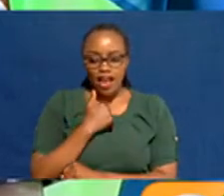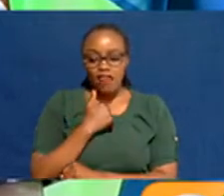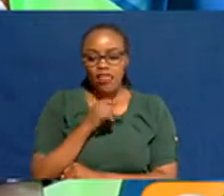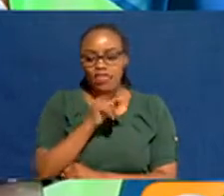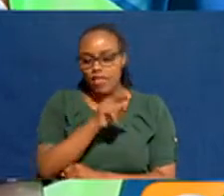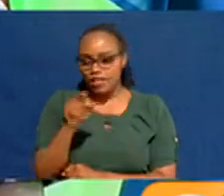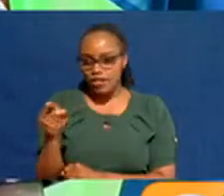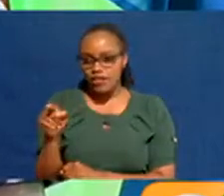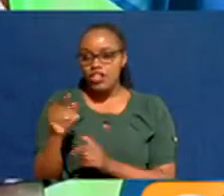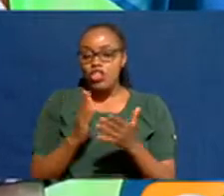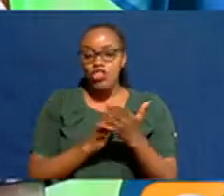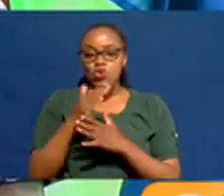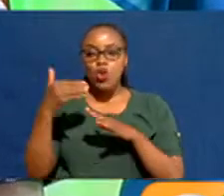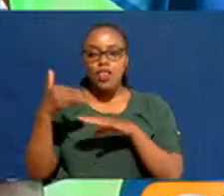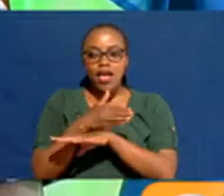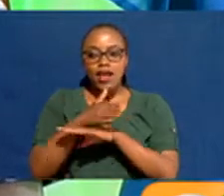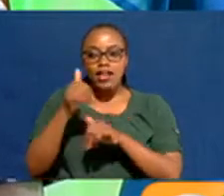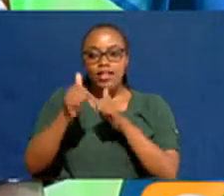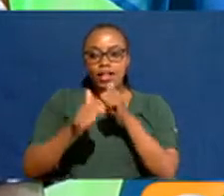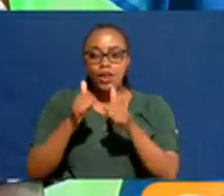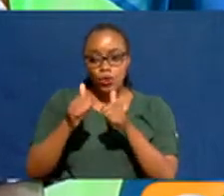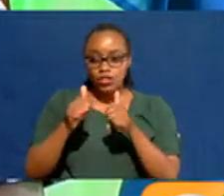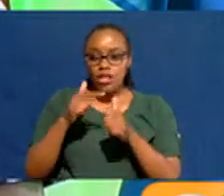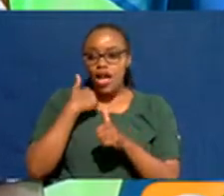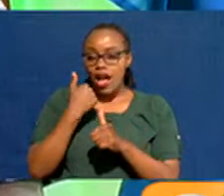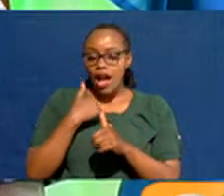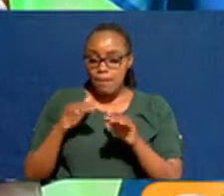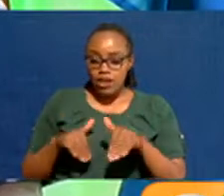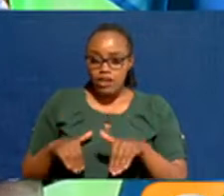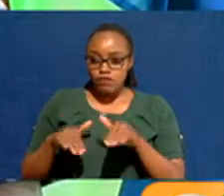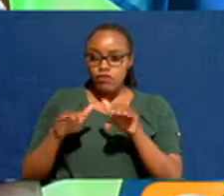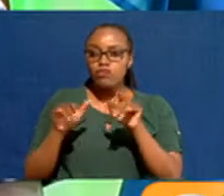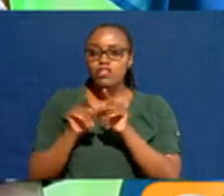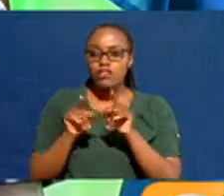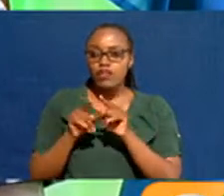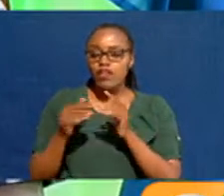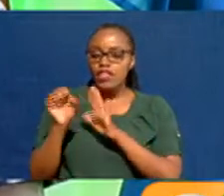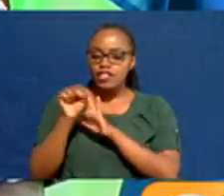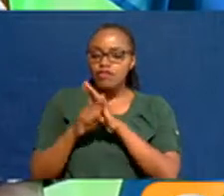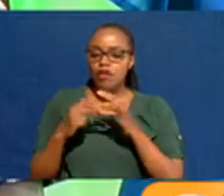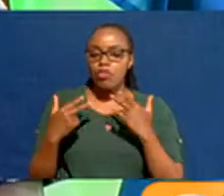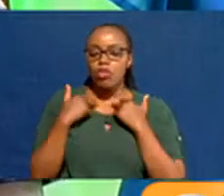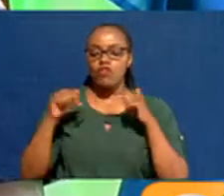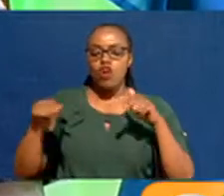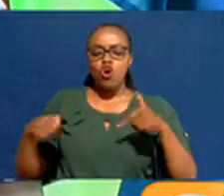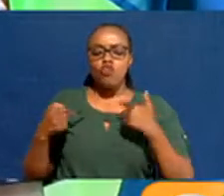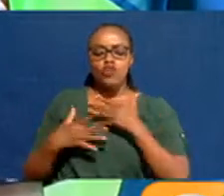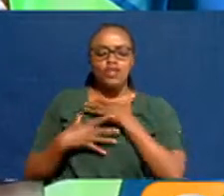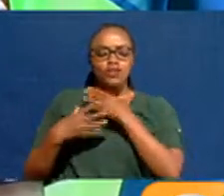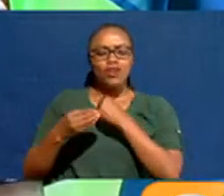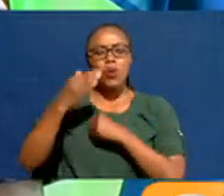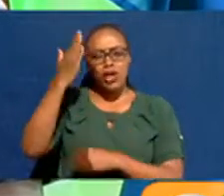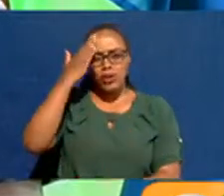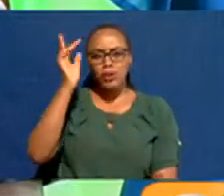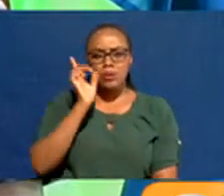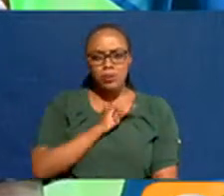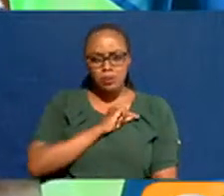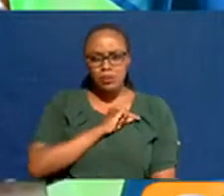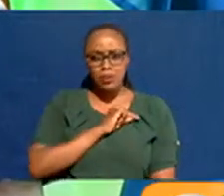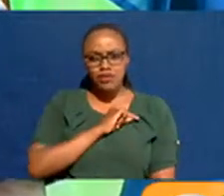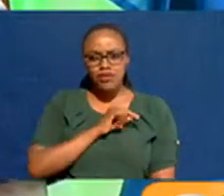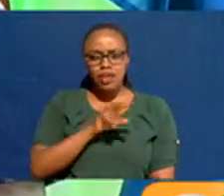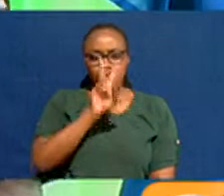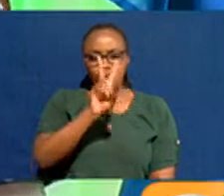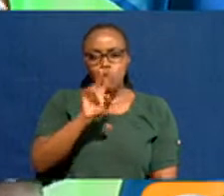exploitation by cartels who have been perpetuated by state capture and conflict of interest. So we know that